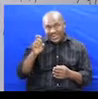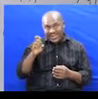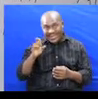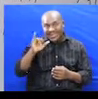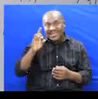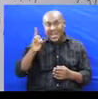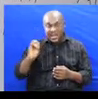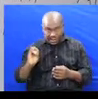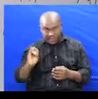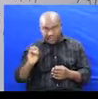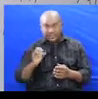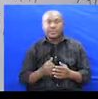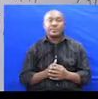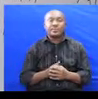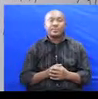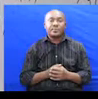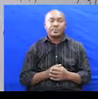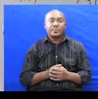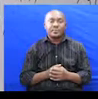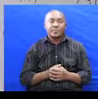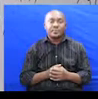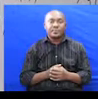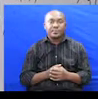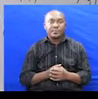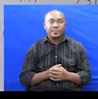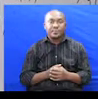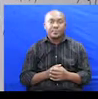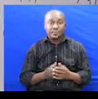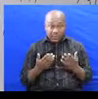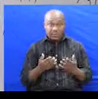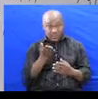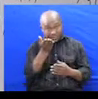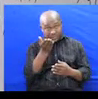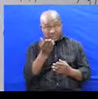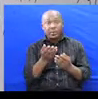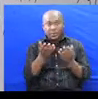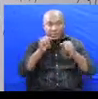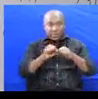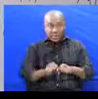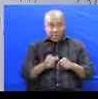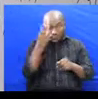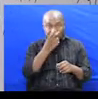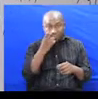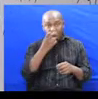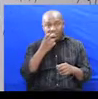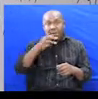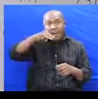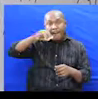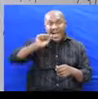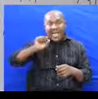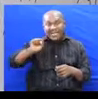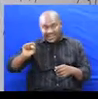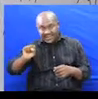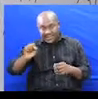400 centimeter cubic of a solution. So you are supposed to find the mass concentration.